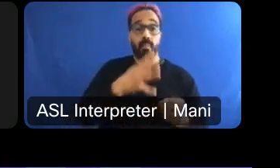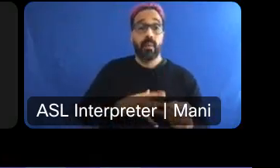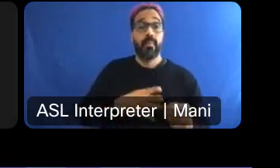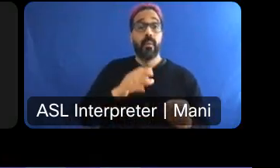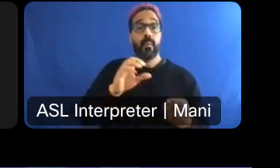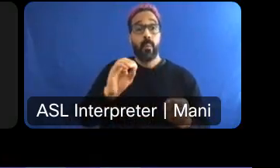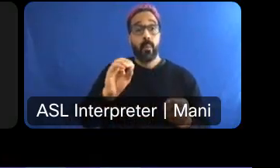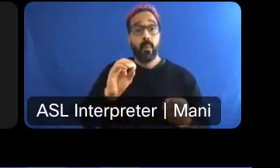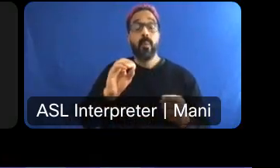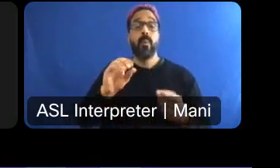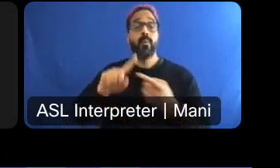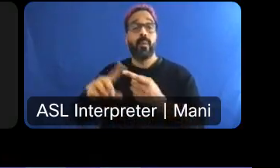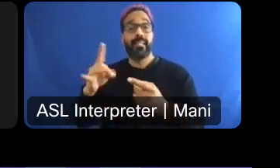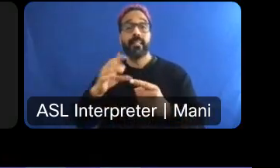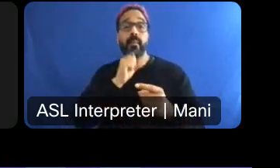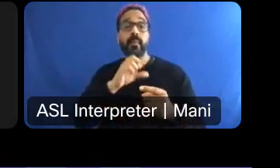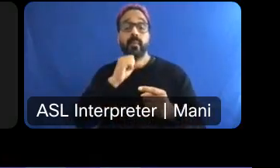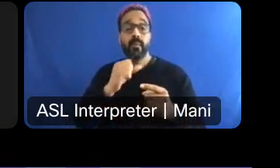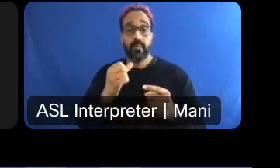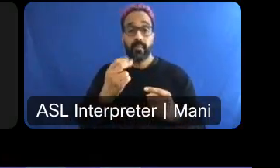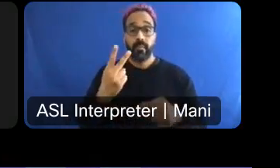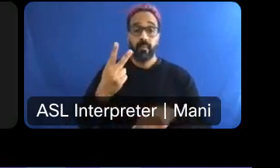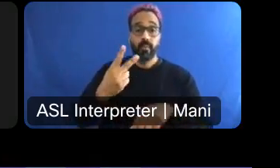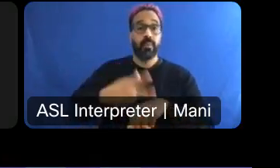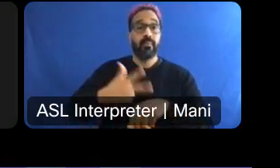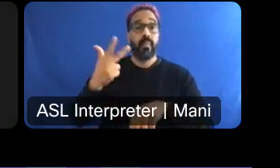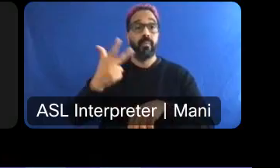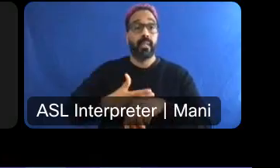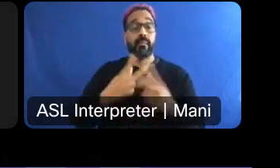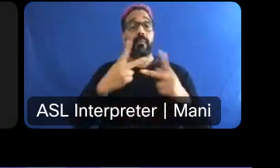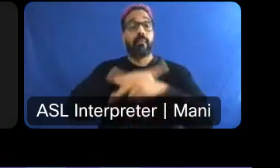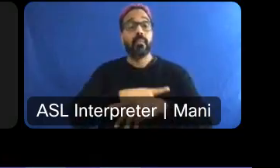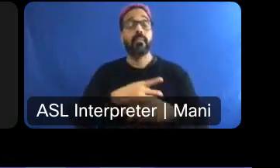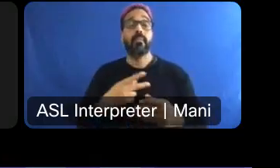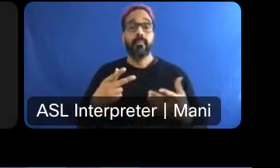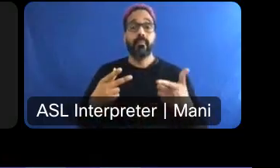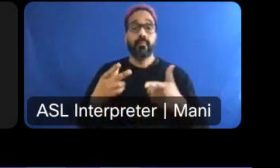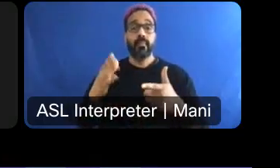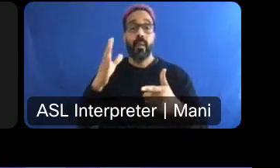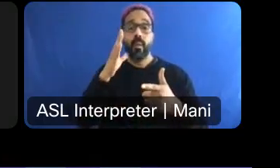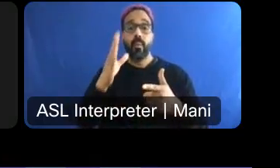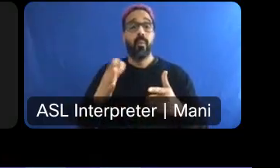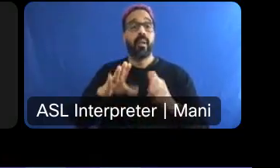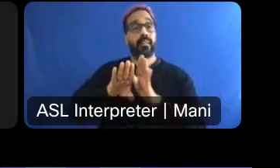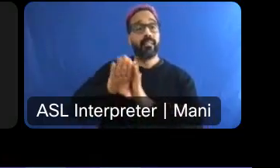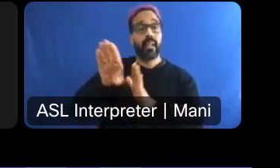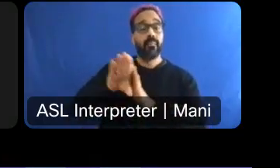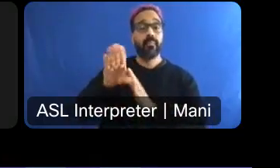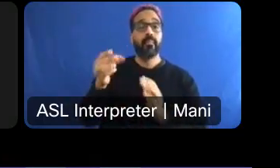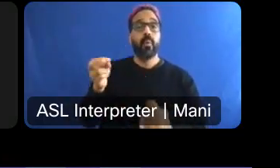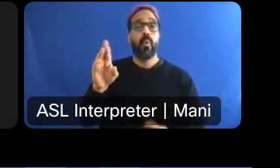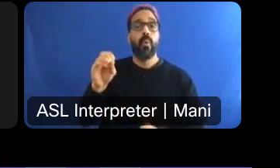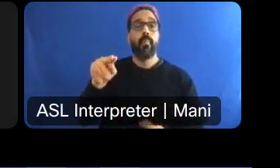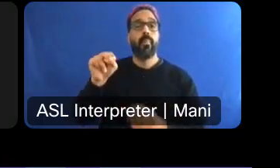were 3.2 times more likely to develop a hormonal disorder impacting physical and cognitive growth.